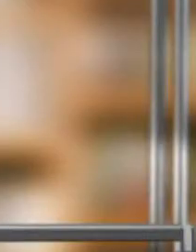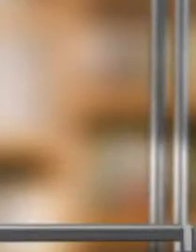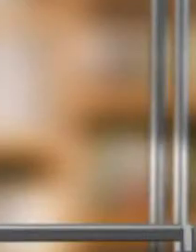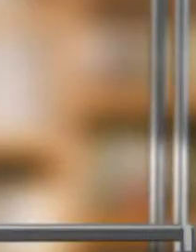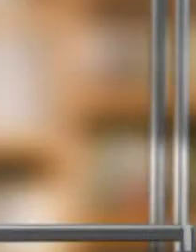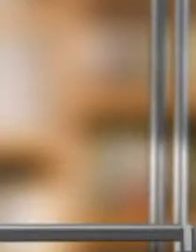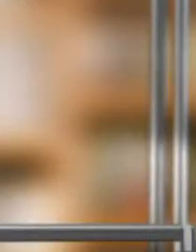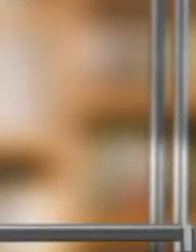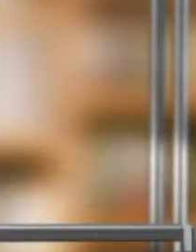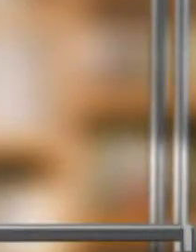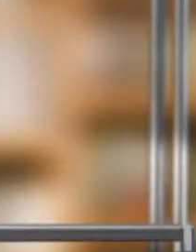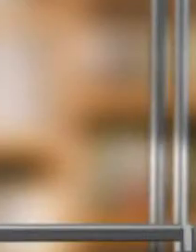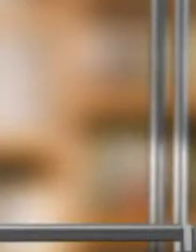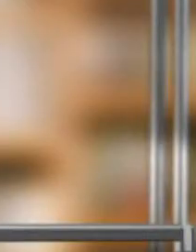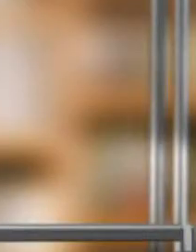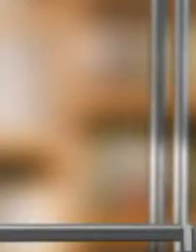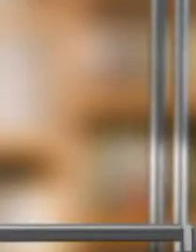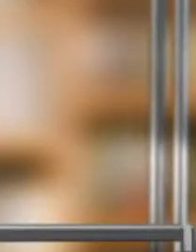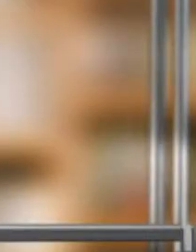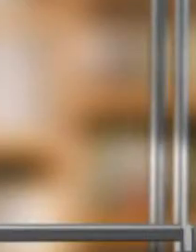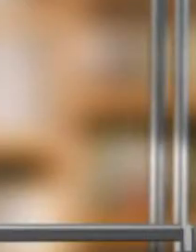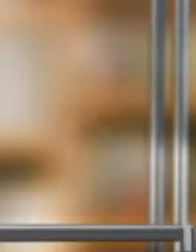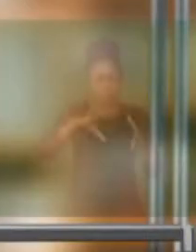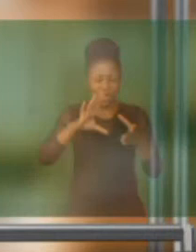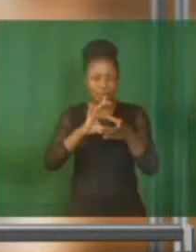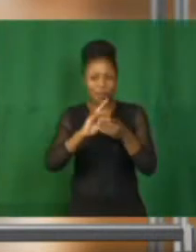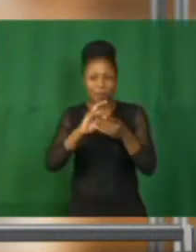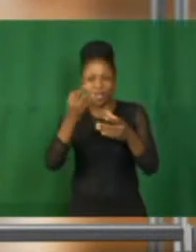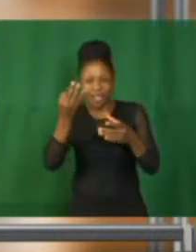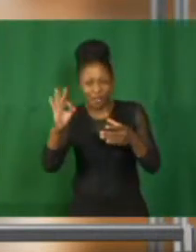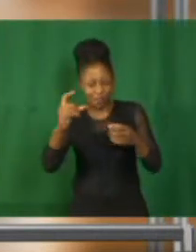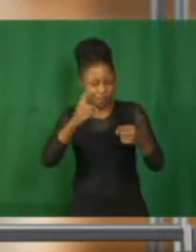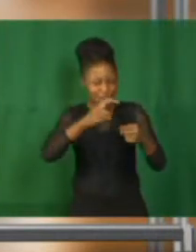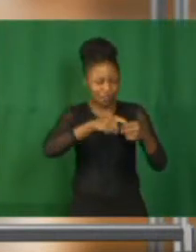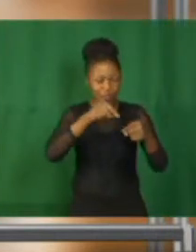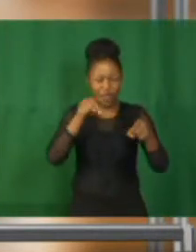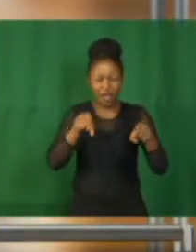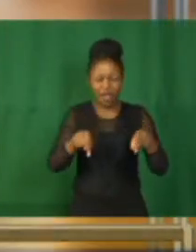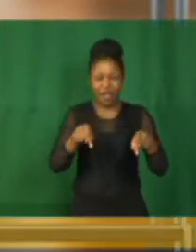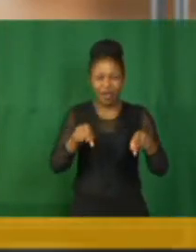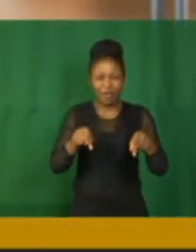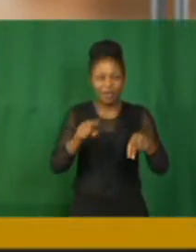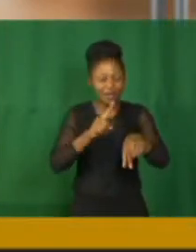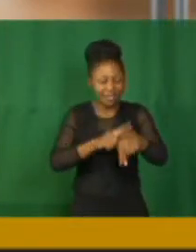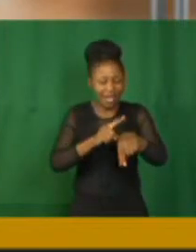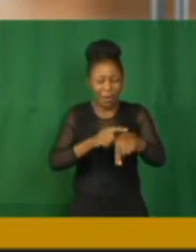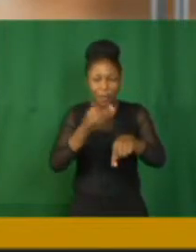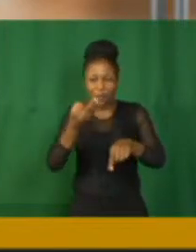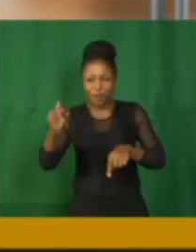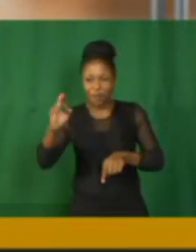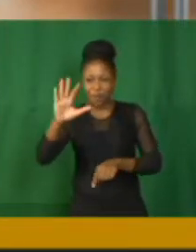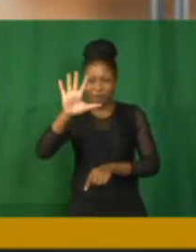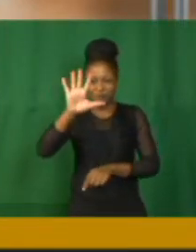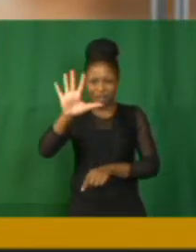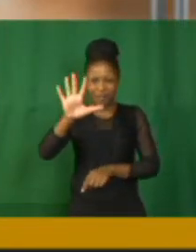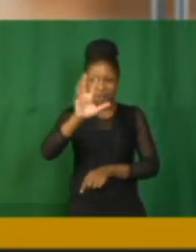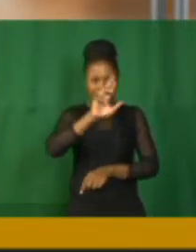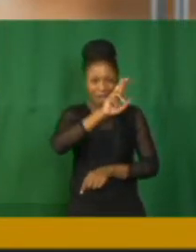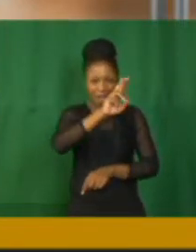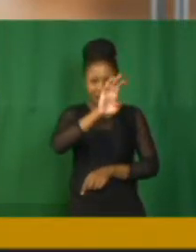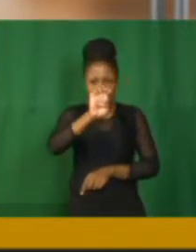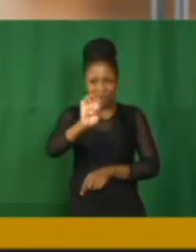A very warm welcome back to our viewers, and if you have just joined us, it is the Form 5's lesson now, which is